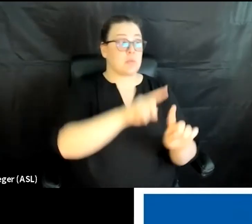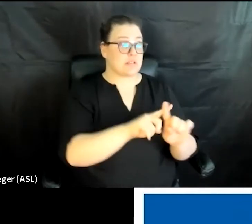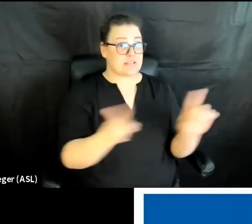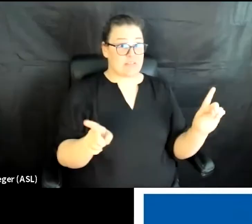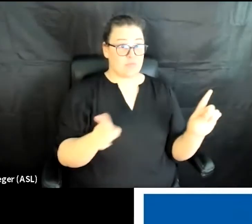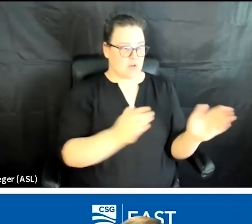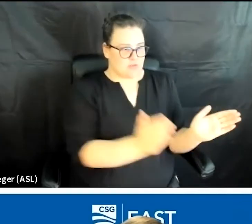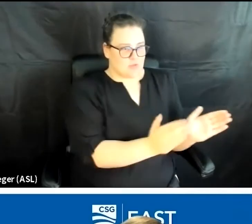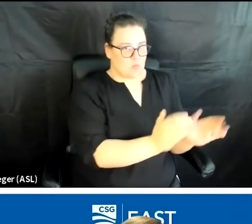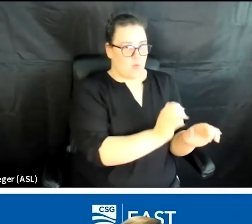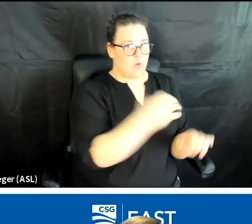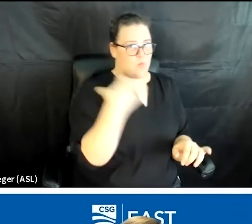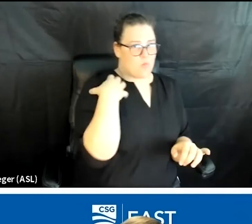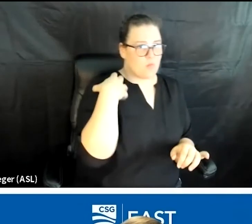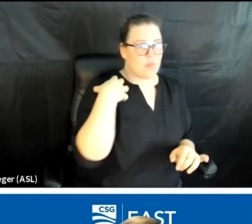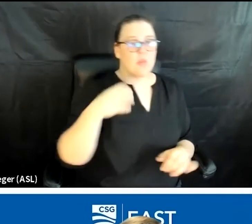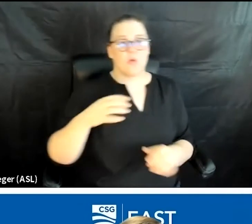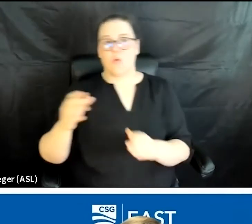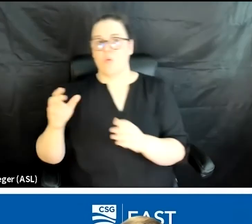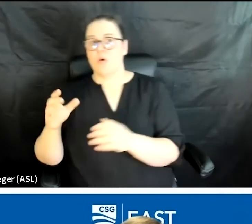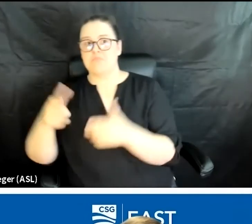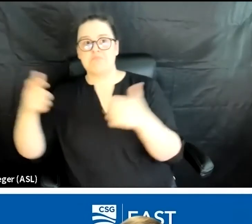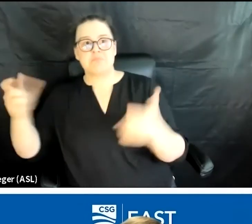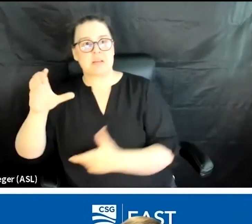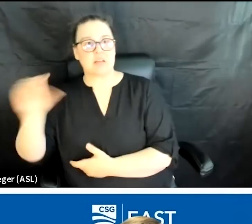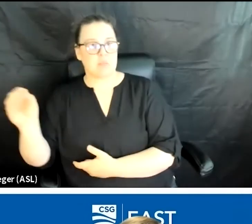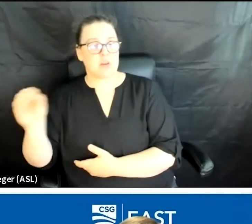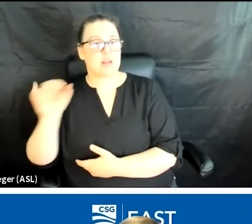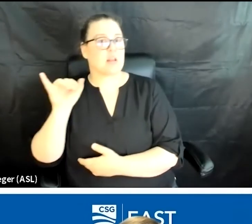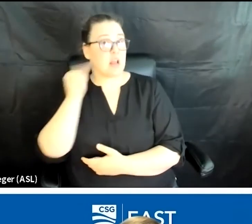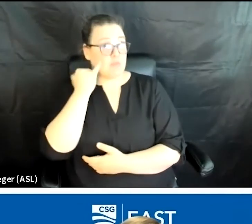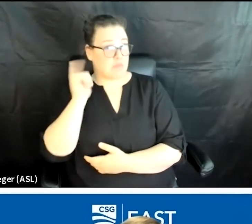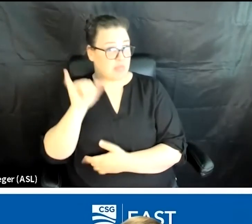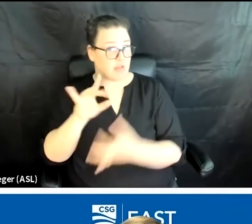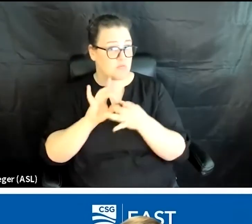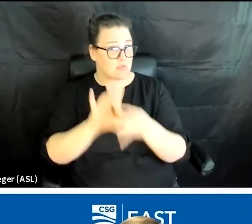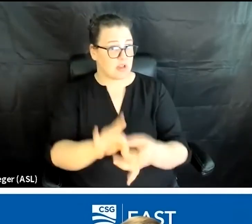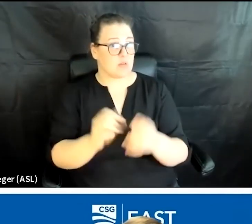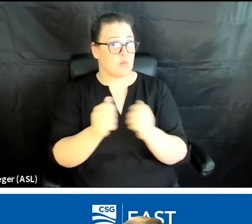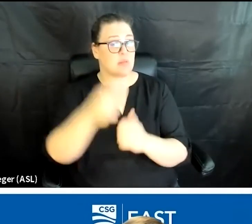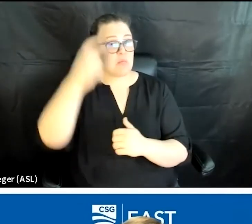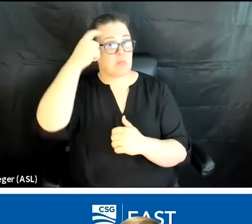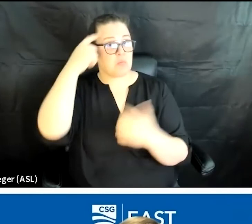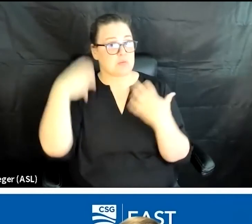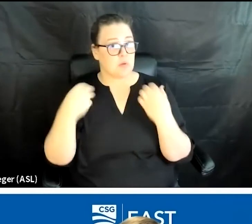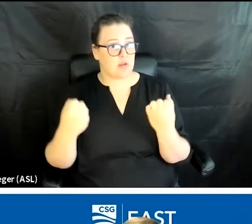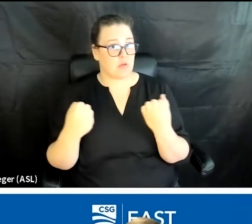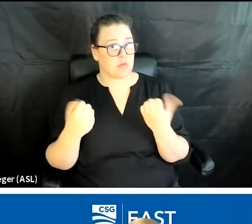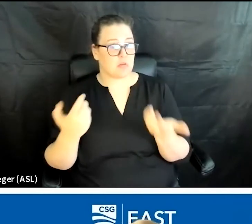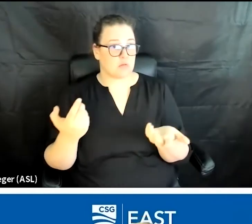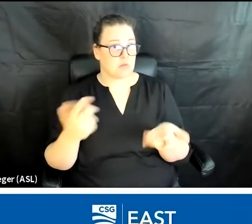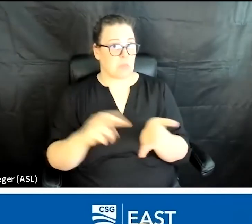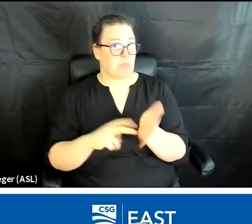employer and a large employer has something to do with mental health, is what this person is asking. In other